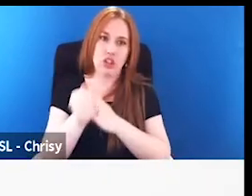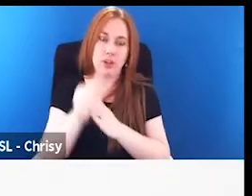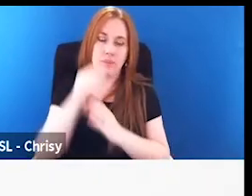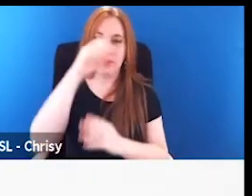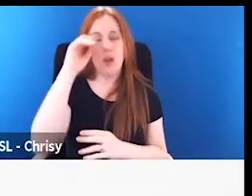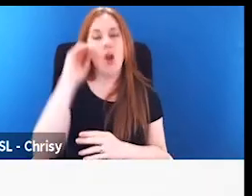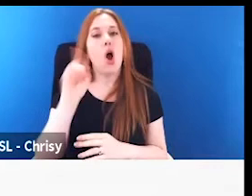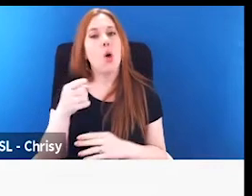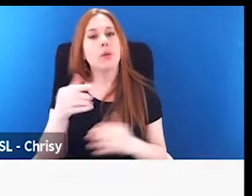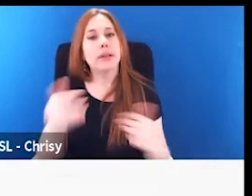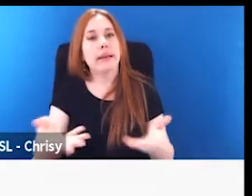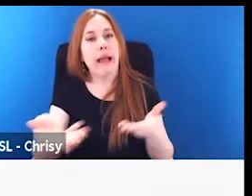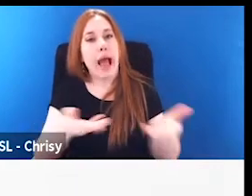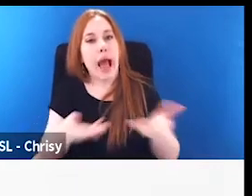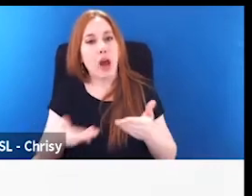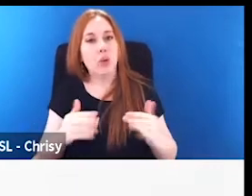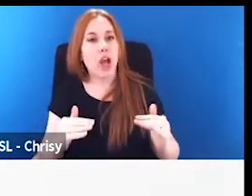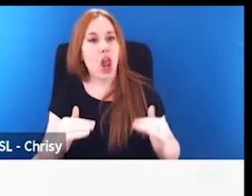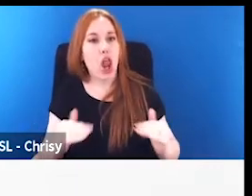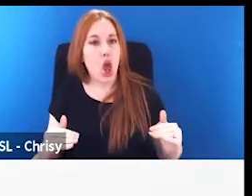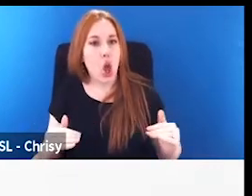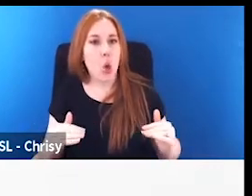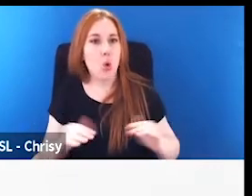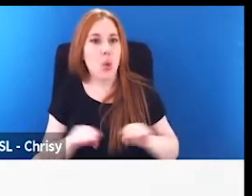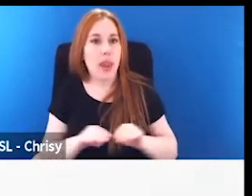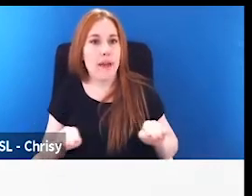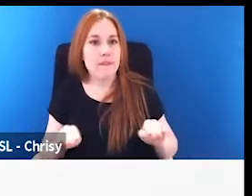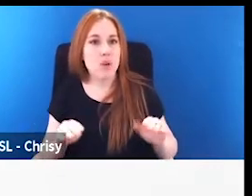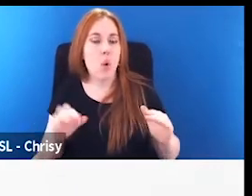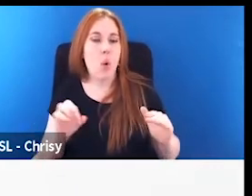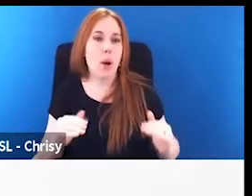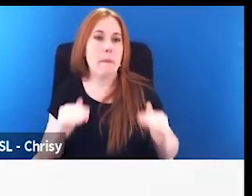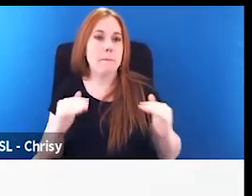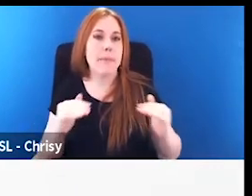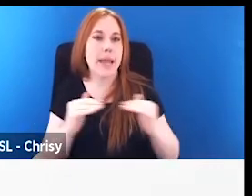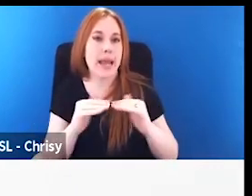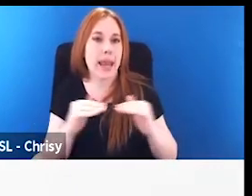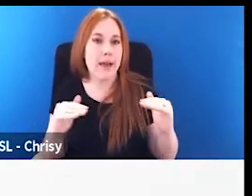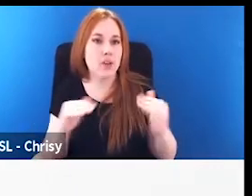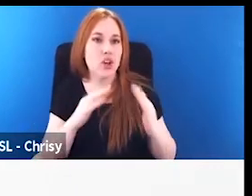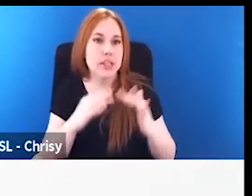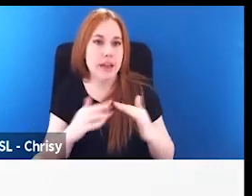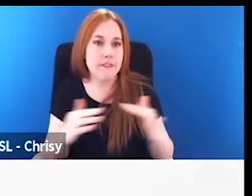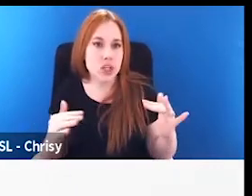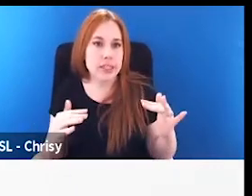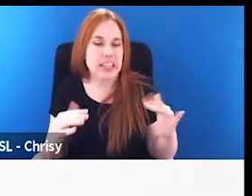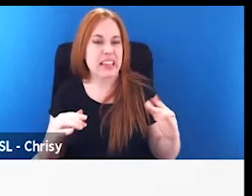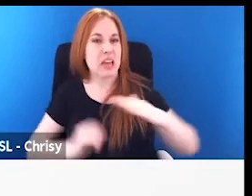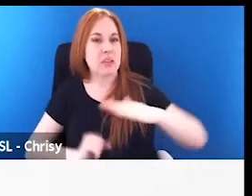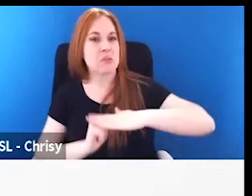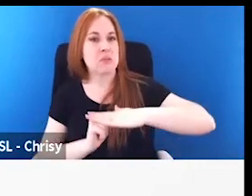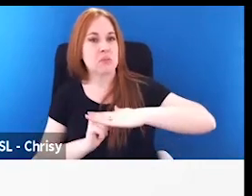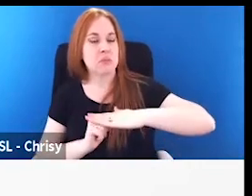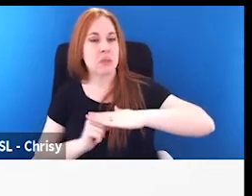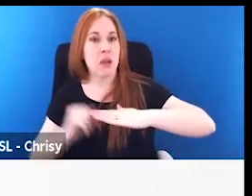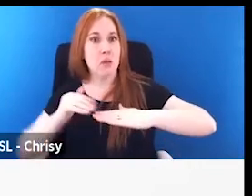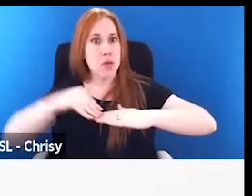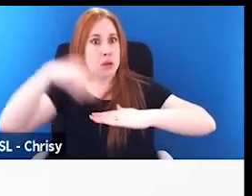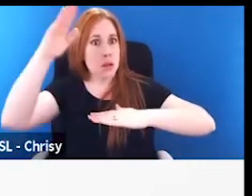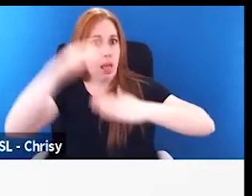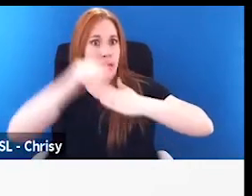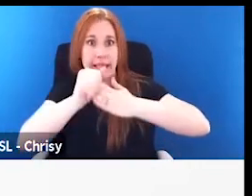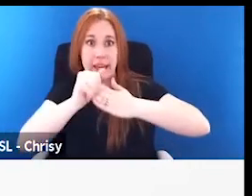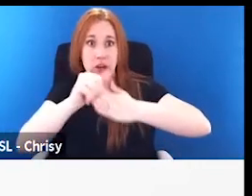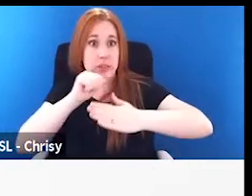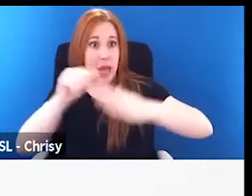low and mid-level, diversity, and only keeping it there, but having the leadership of those organizations not representative of the makeup of